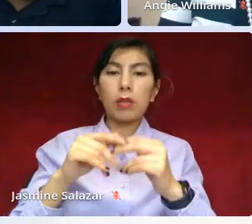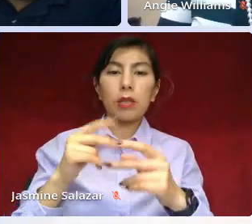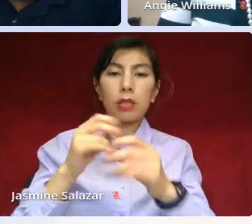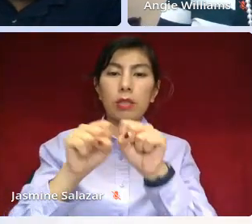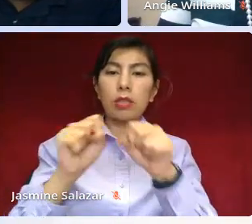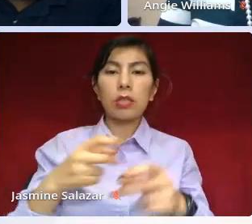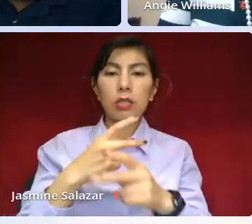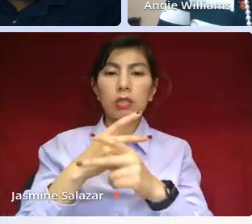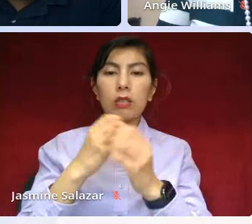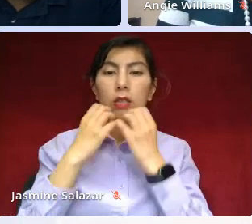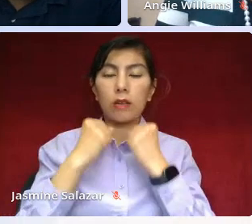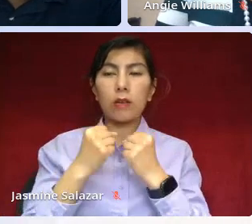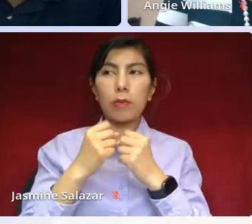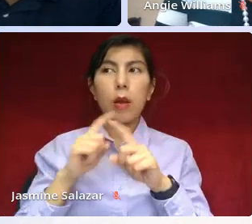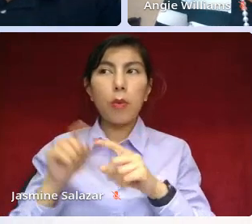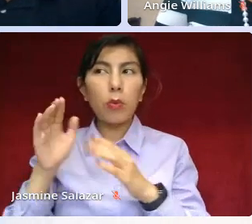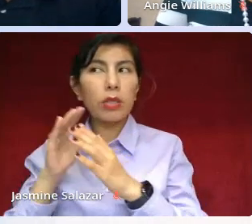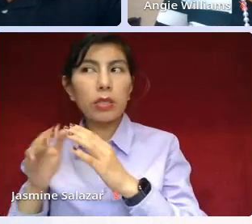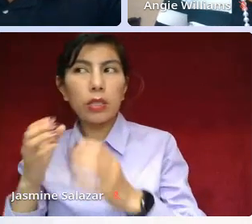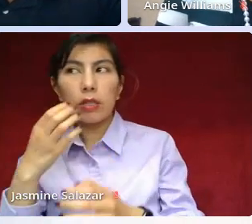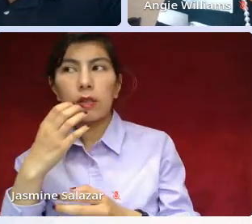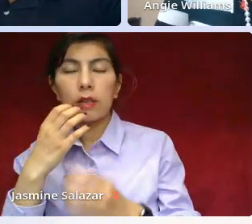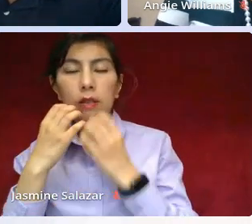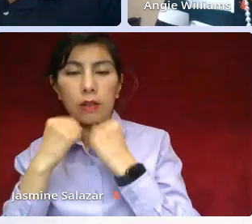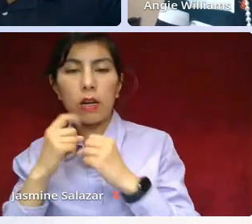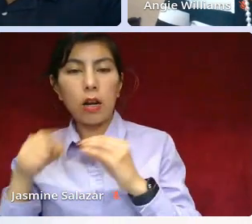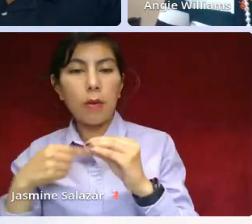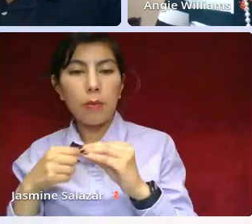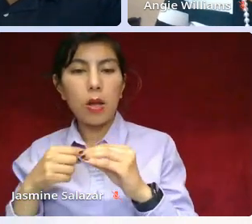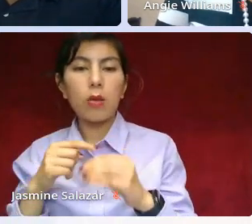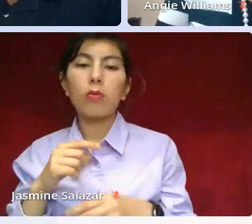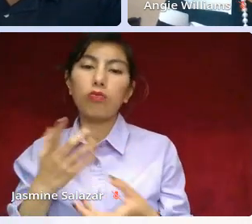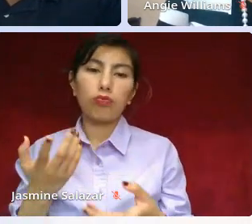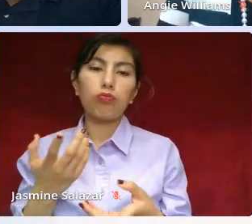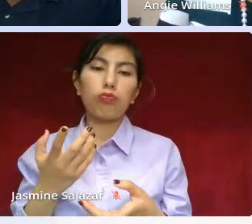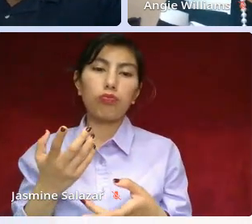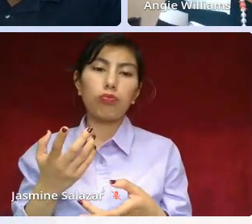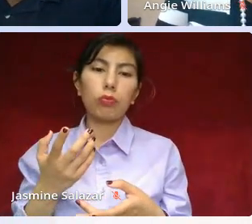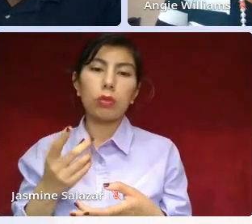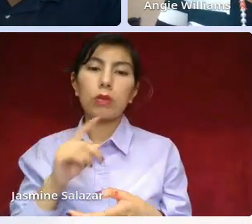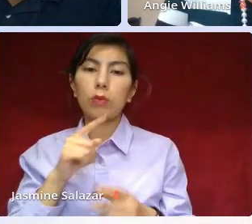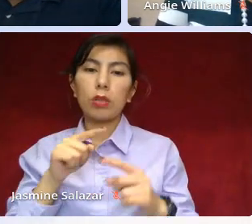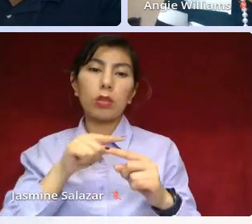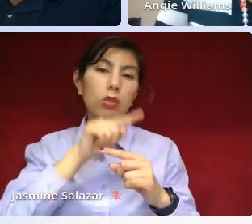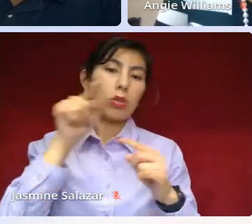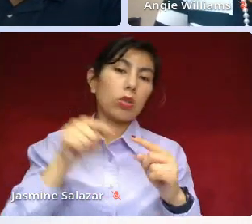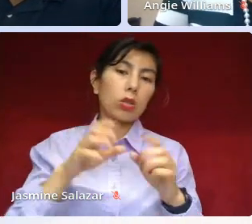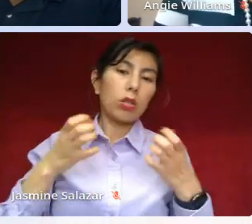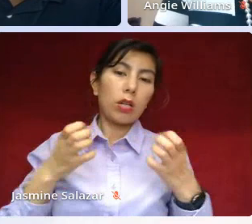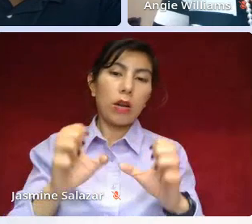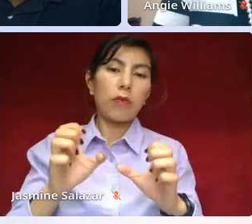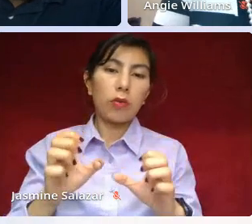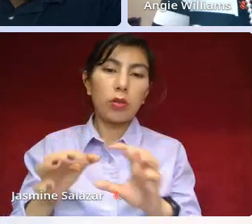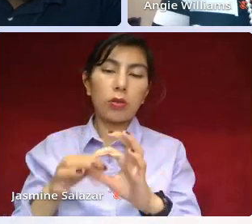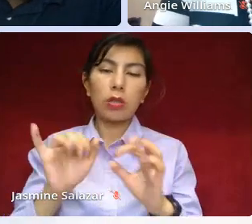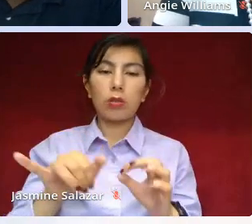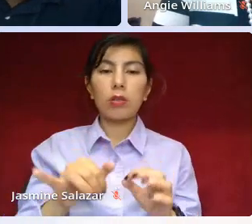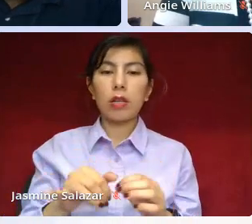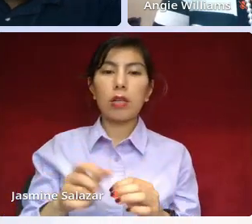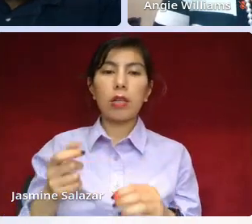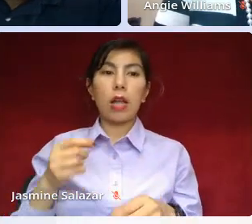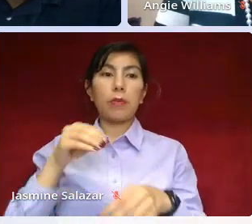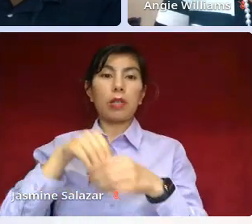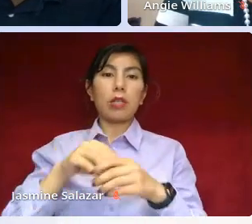what does the community care about, and really circle our efforts around that care. I've been a part of efforts where we came in